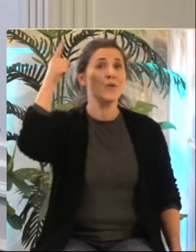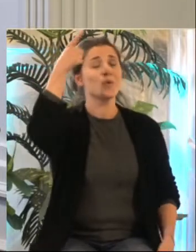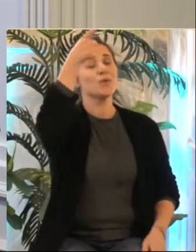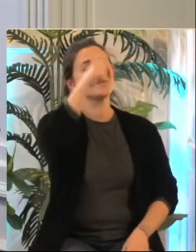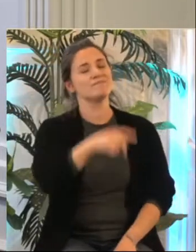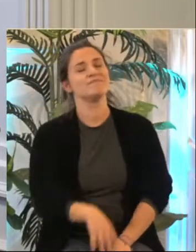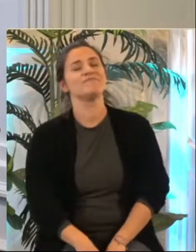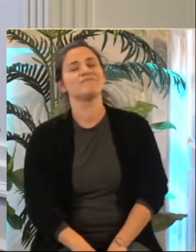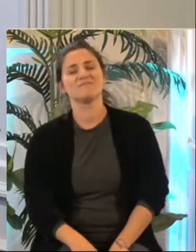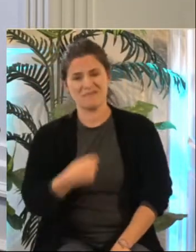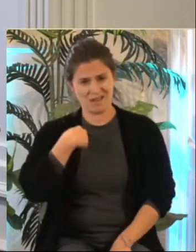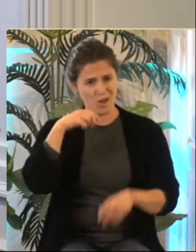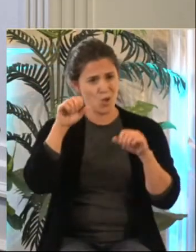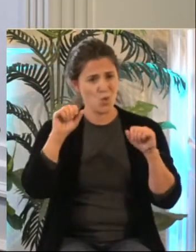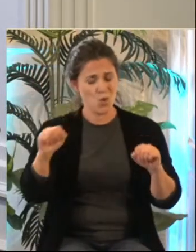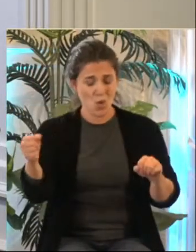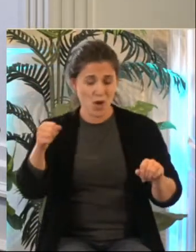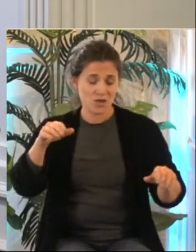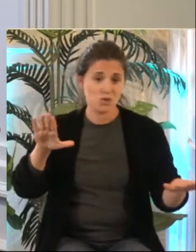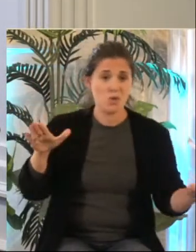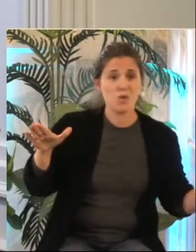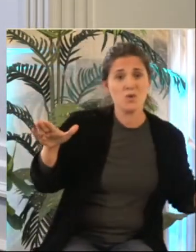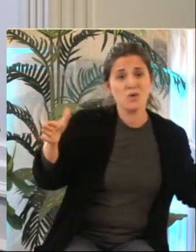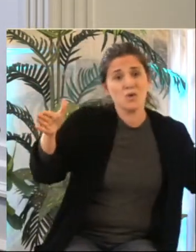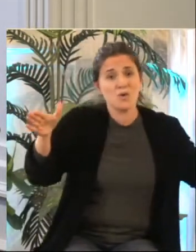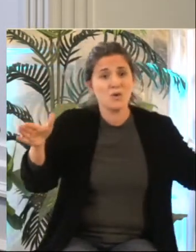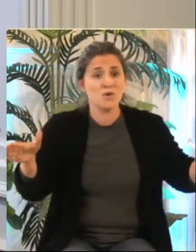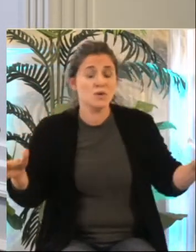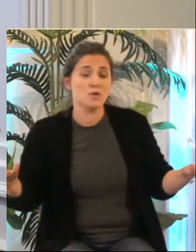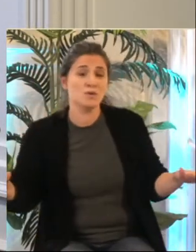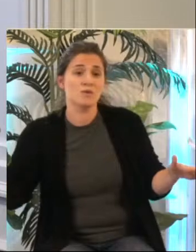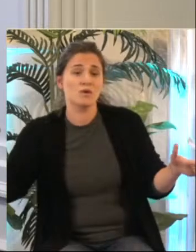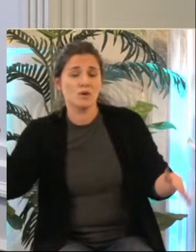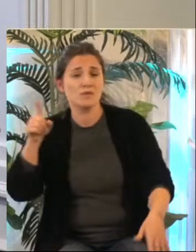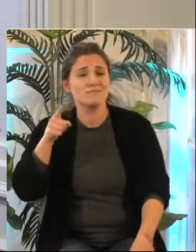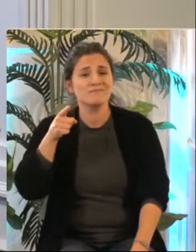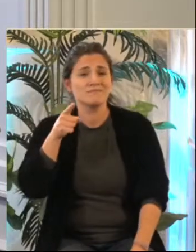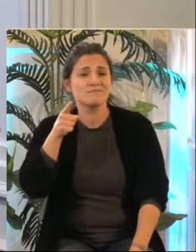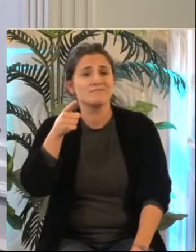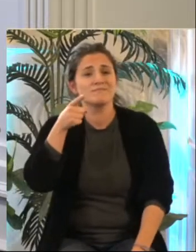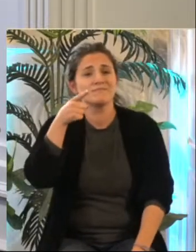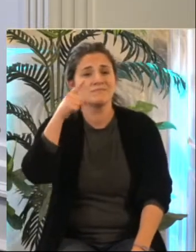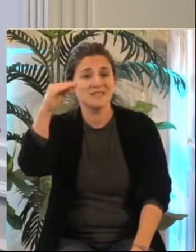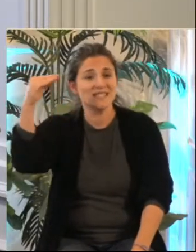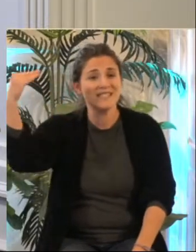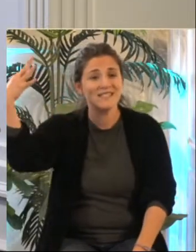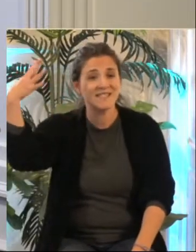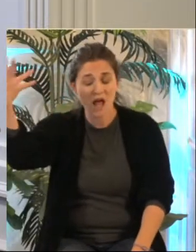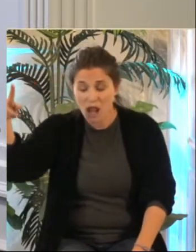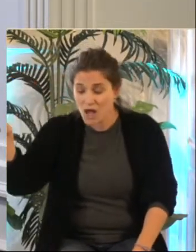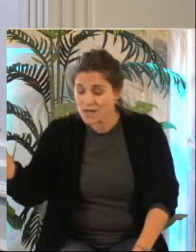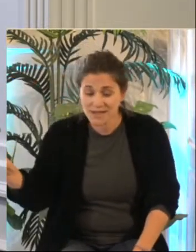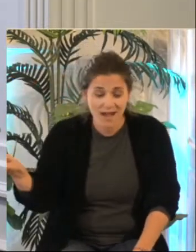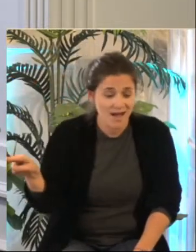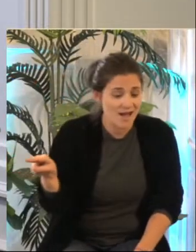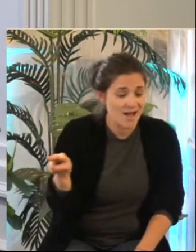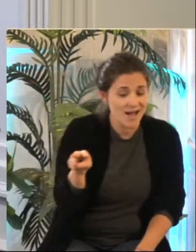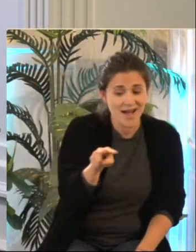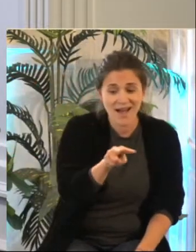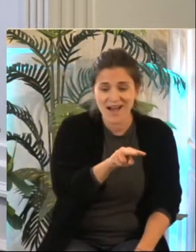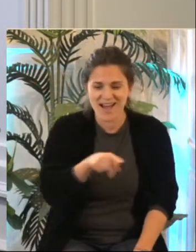I'd soar to the sun and look down at